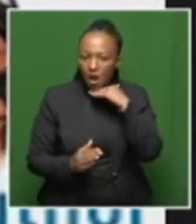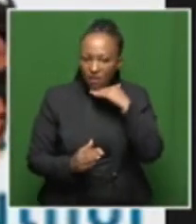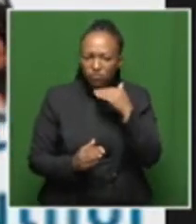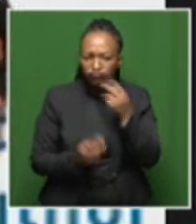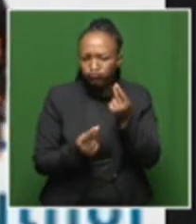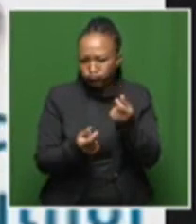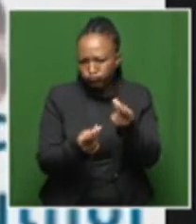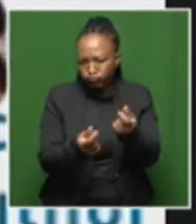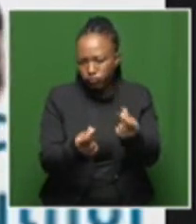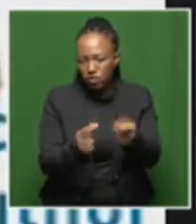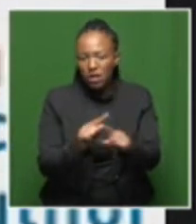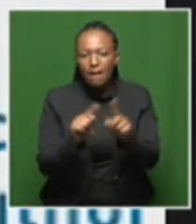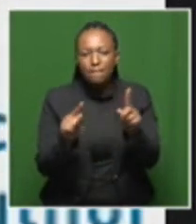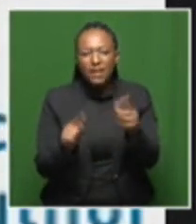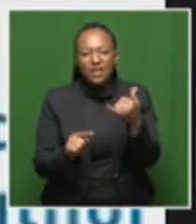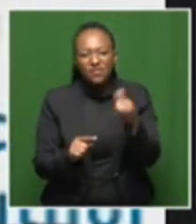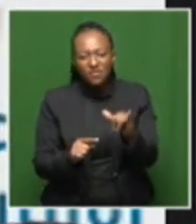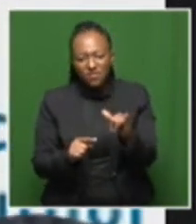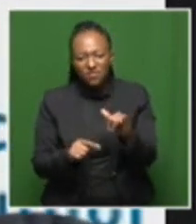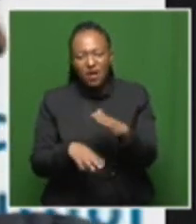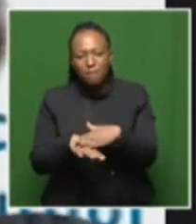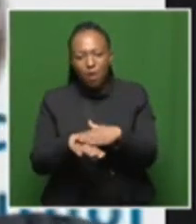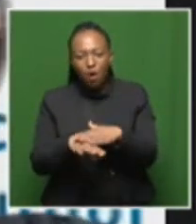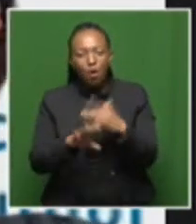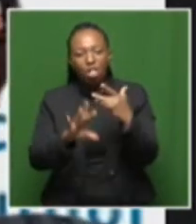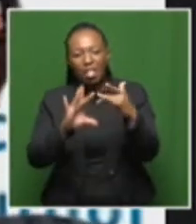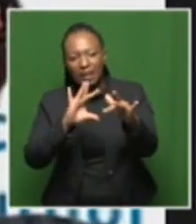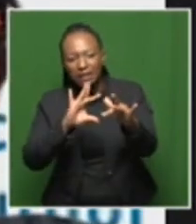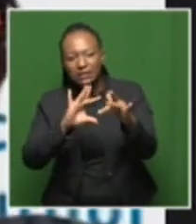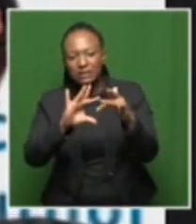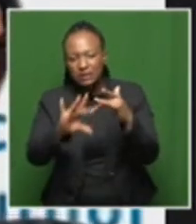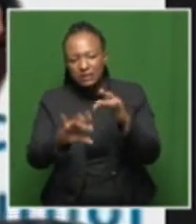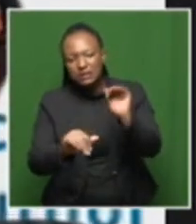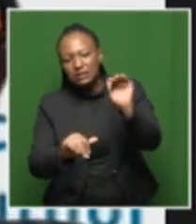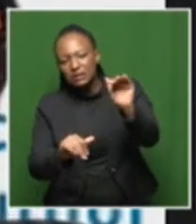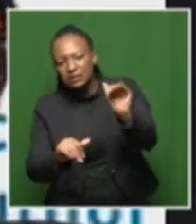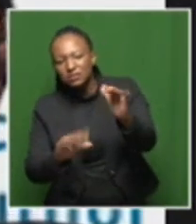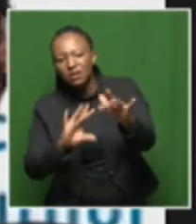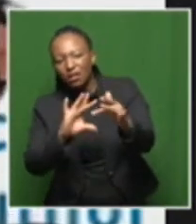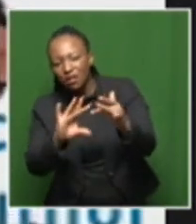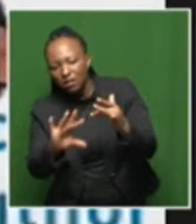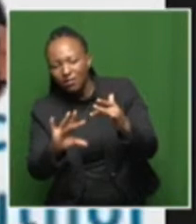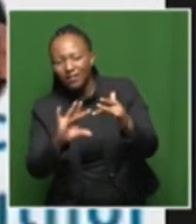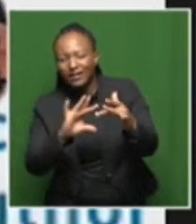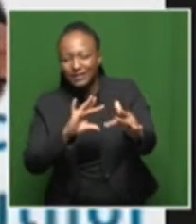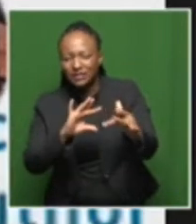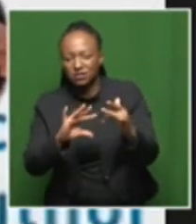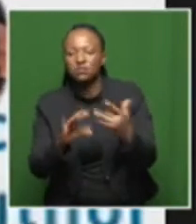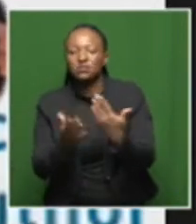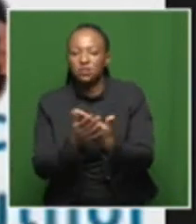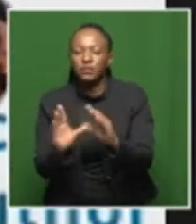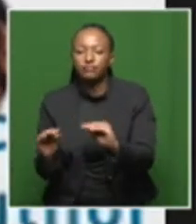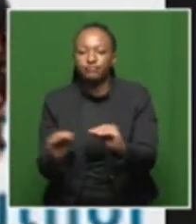process. But if there's going to be quite a bit of back and forth with the applicant, it does take some time. And also, we would issue what we